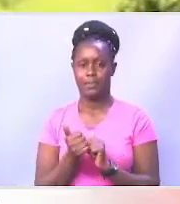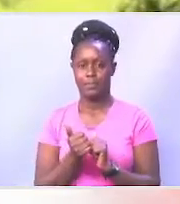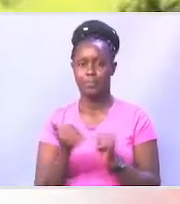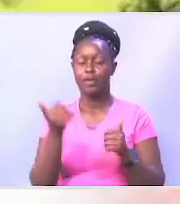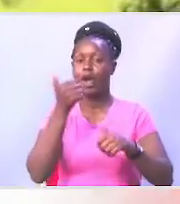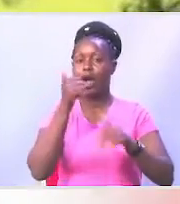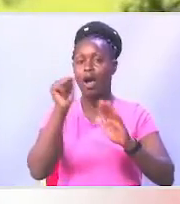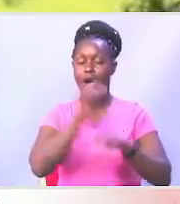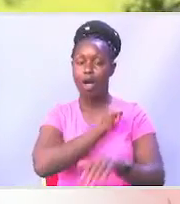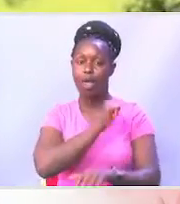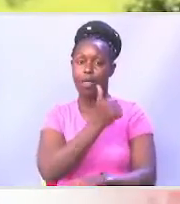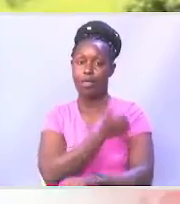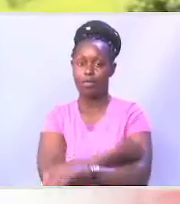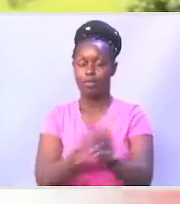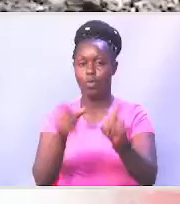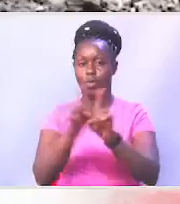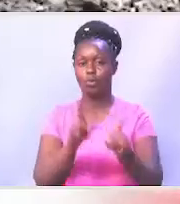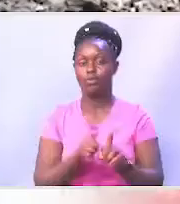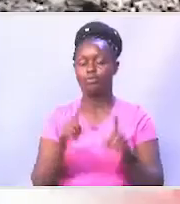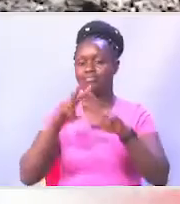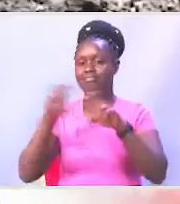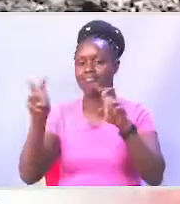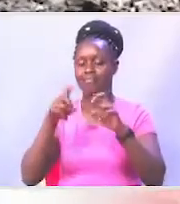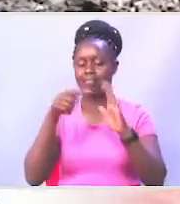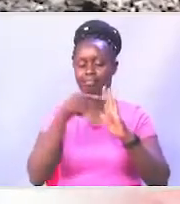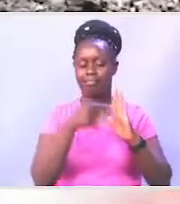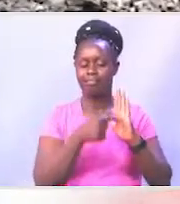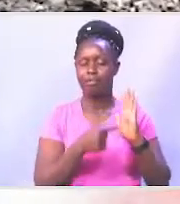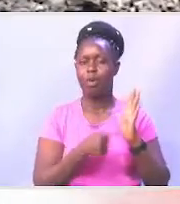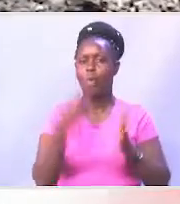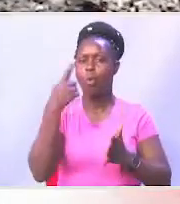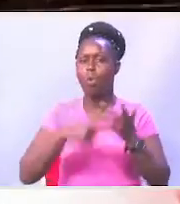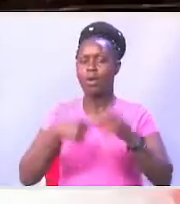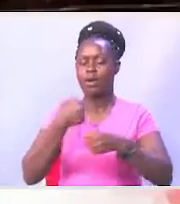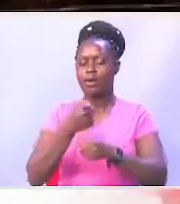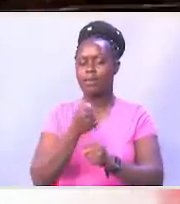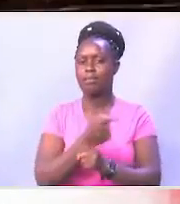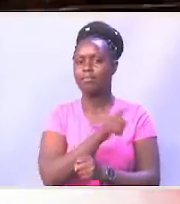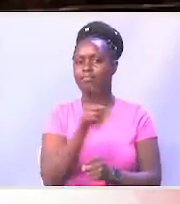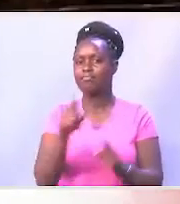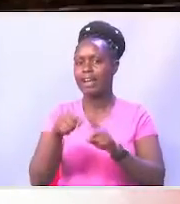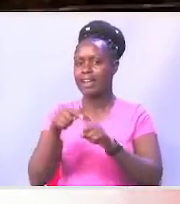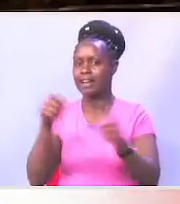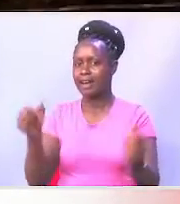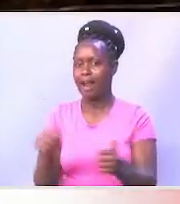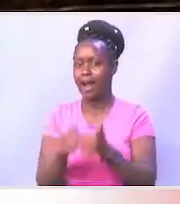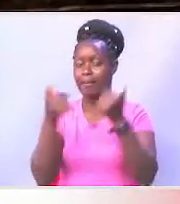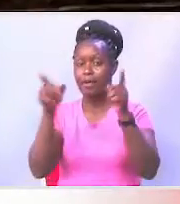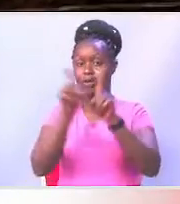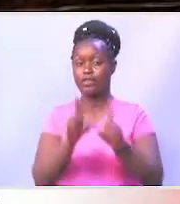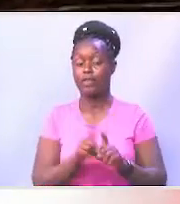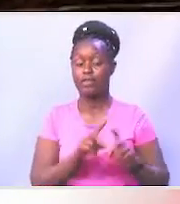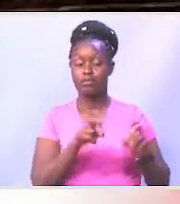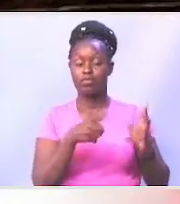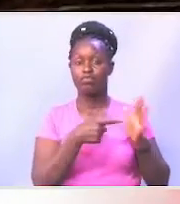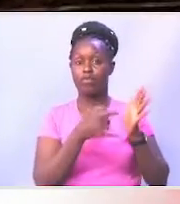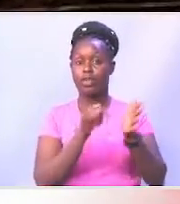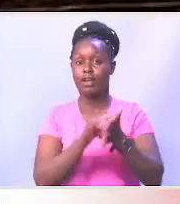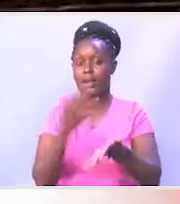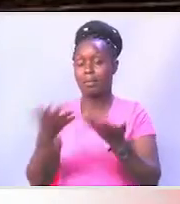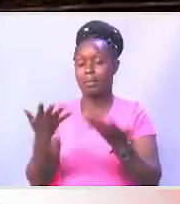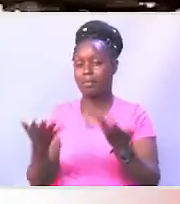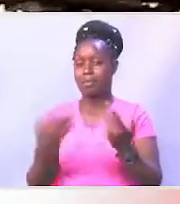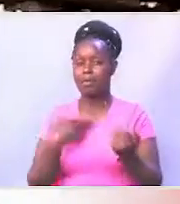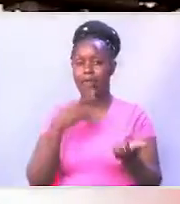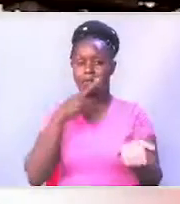Authorities are still piecing details as to what led to the macabre killings, with preliminary investigations showing the killings could have